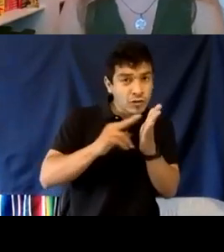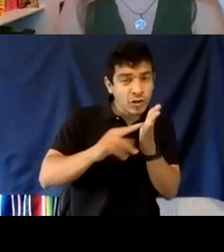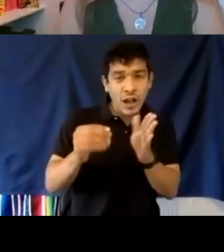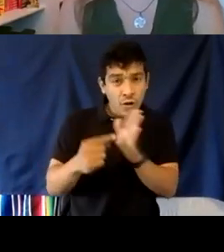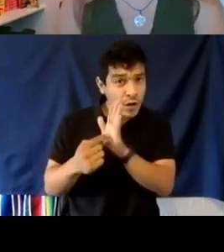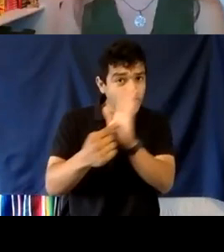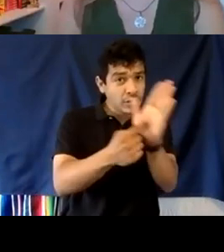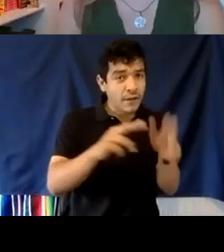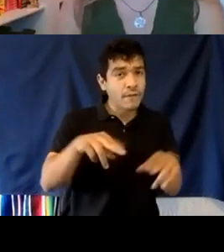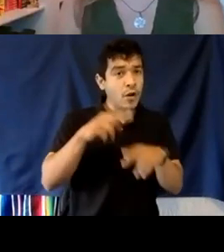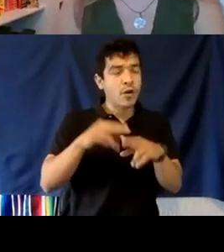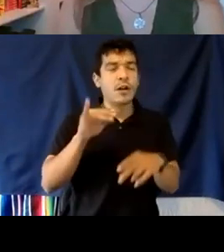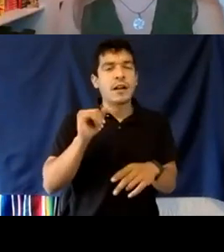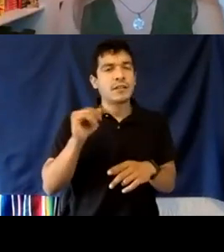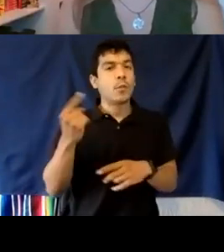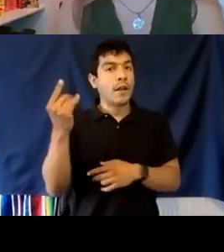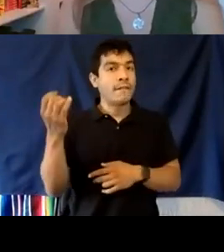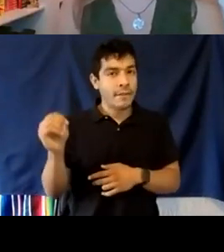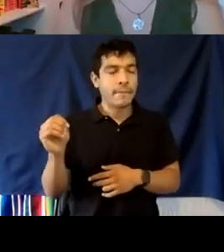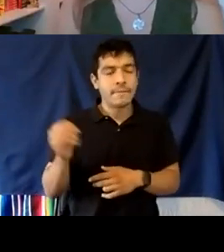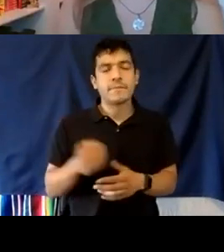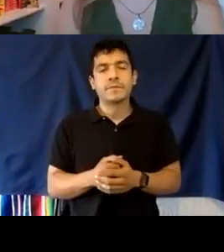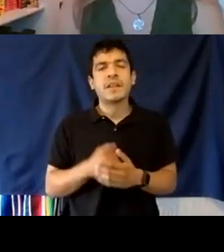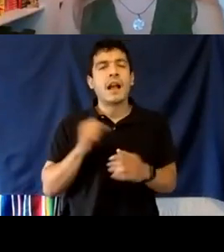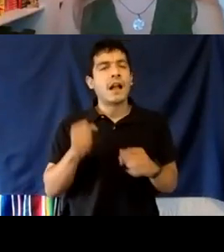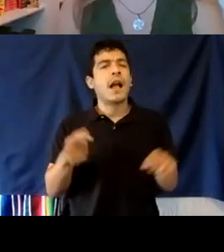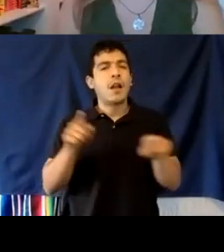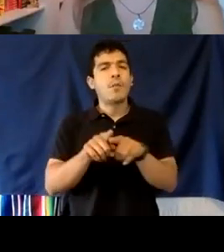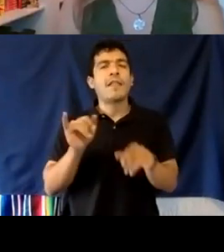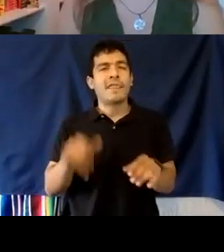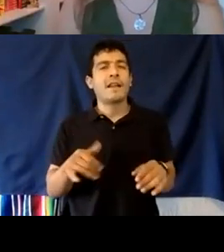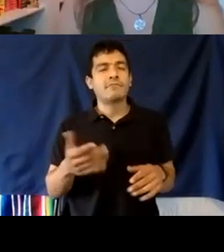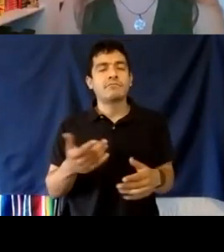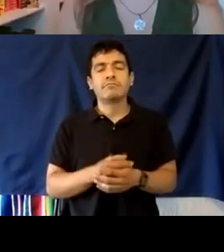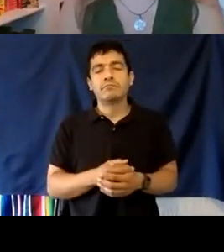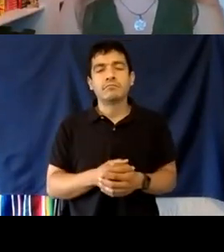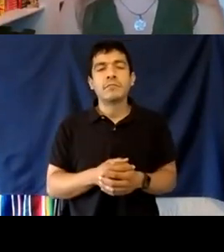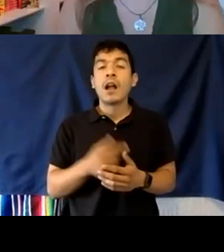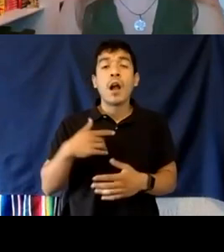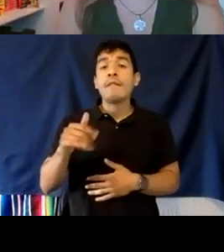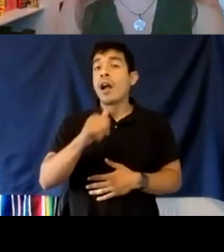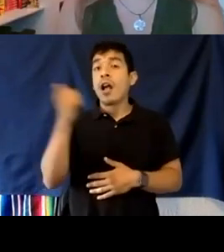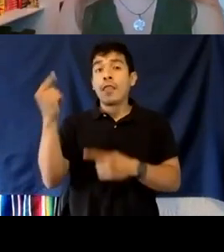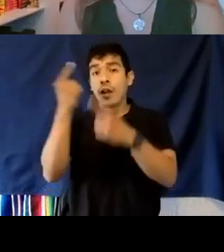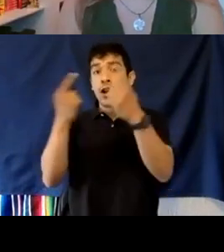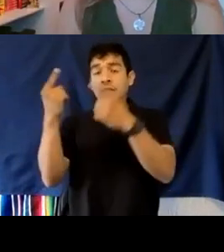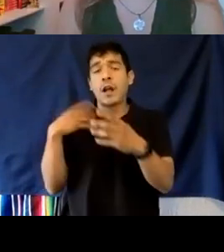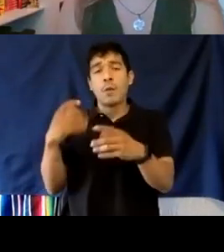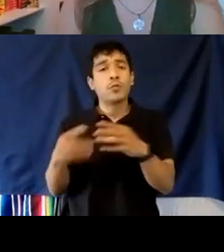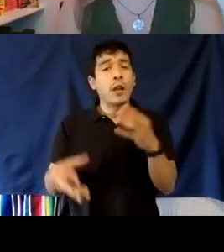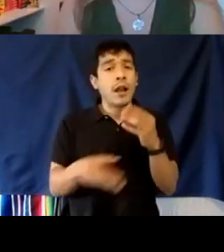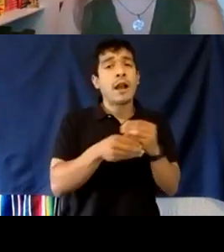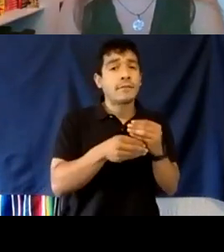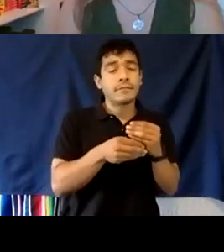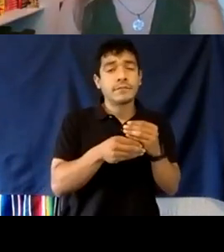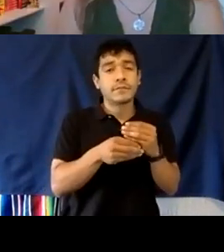is certainly one of them. I couldn't agree with that more. There are other considerations I want to add, because Lisa's